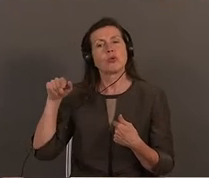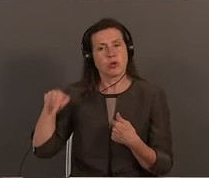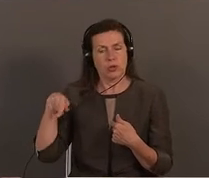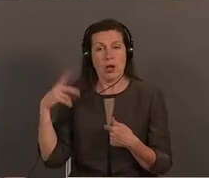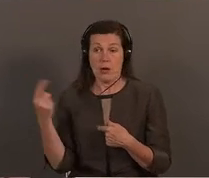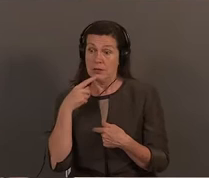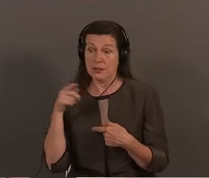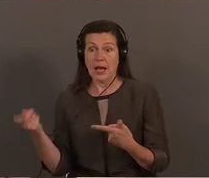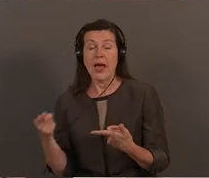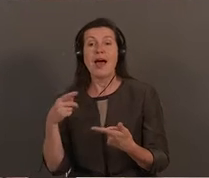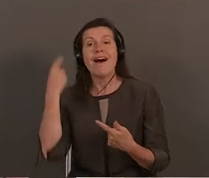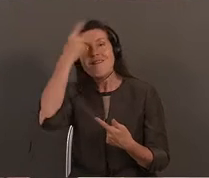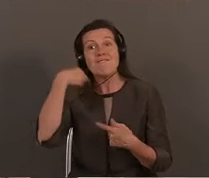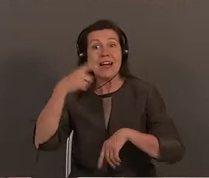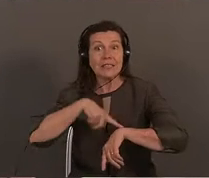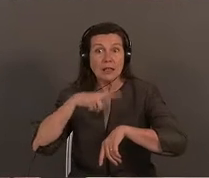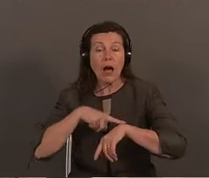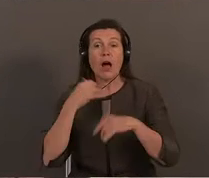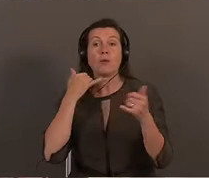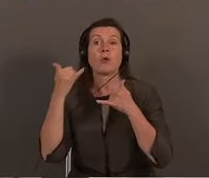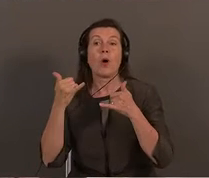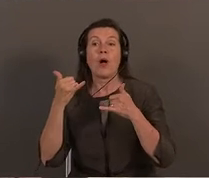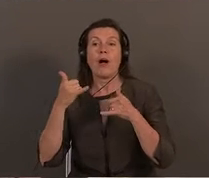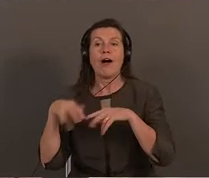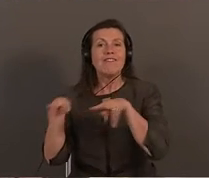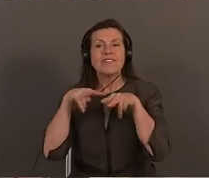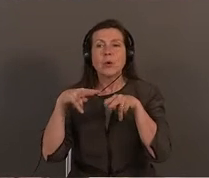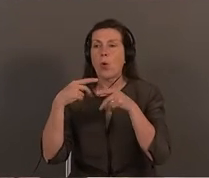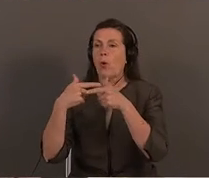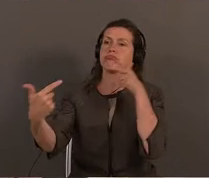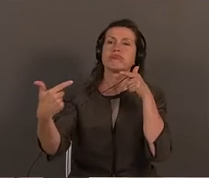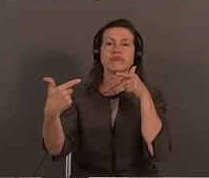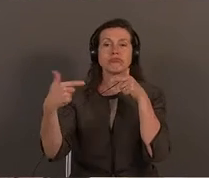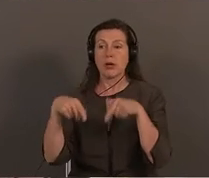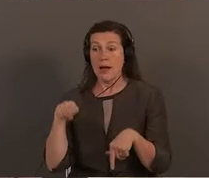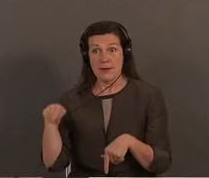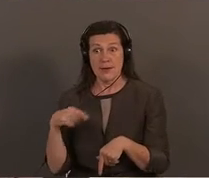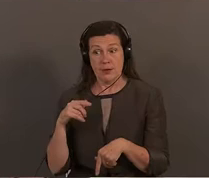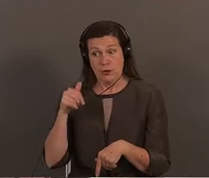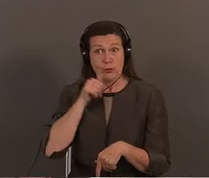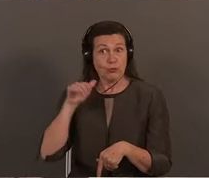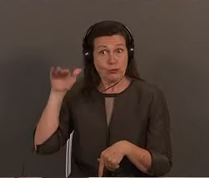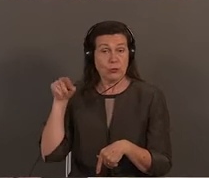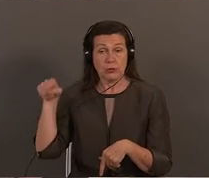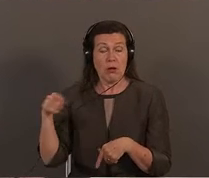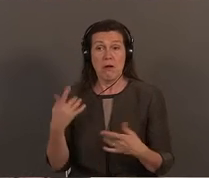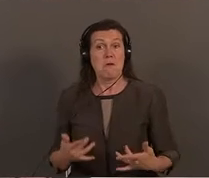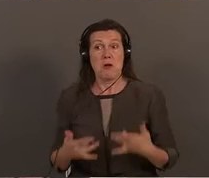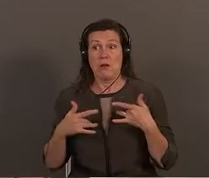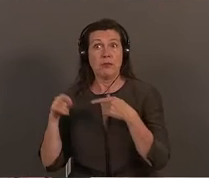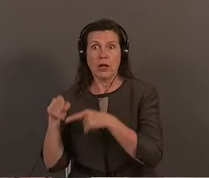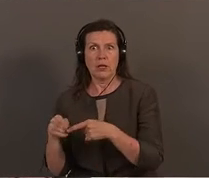to those FaceTime calls, thanks to video calls, she does not have a feeling that father